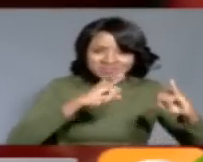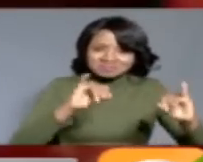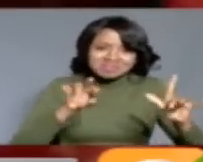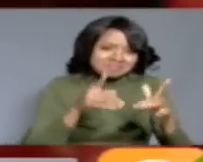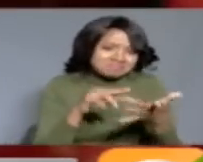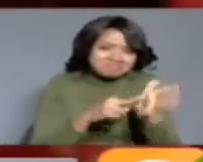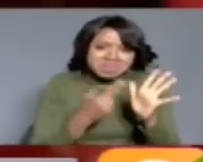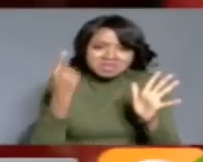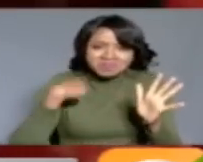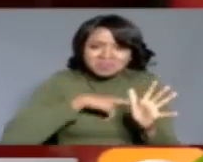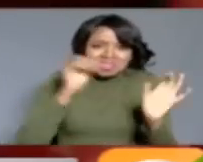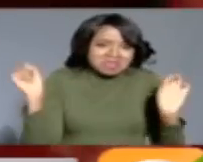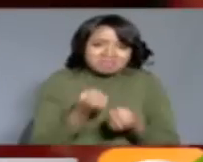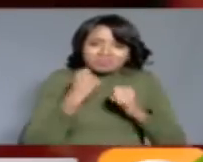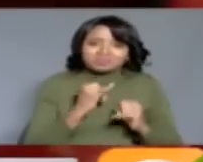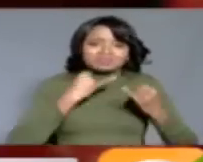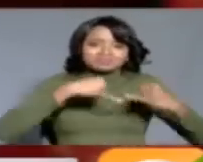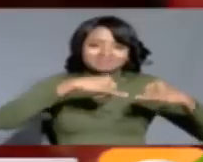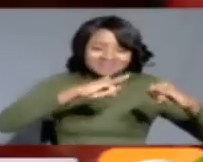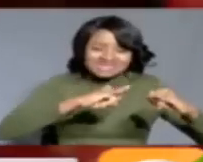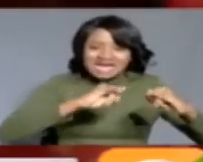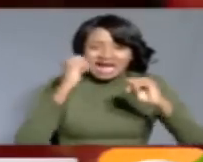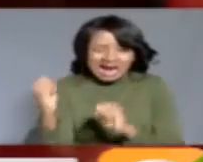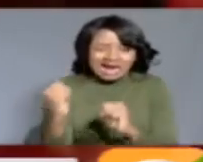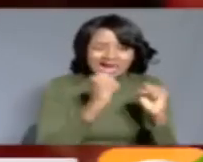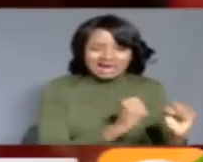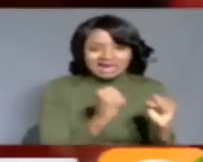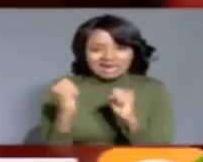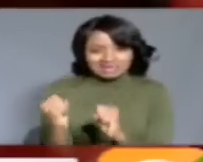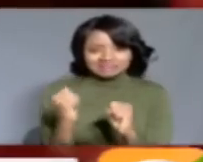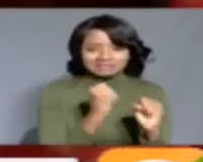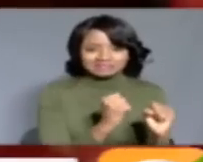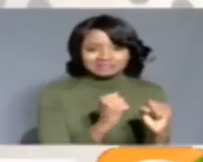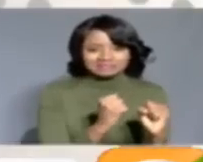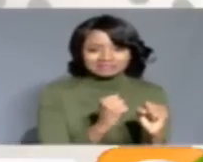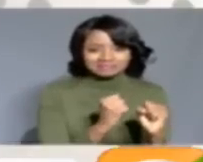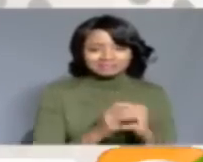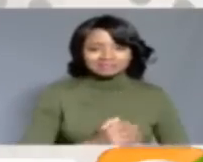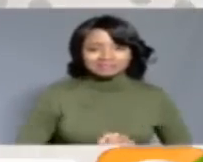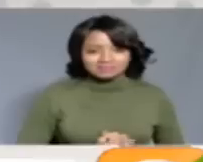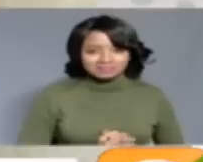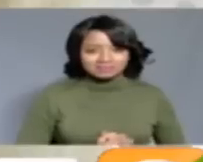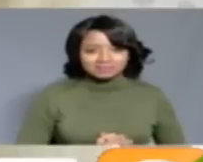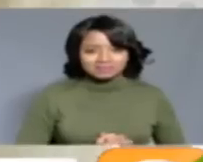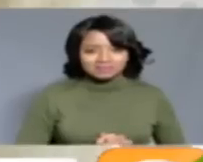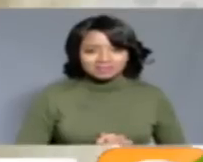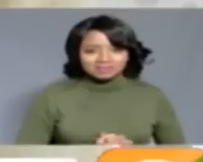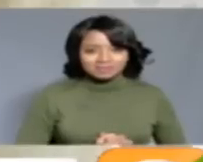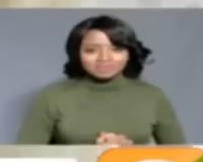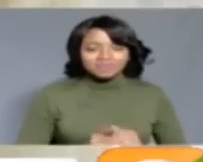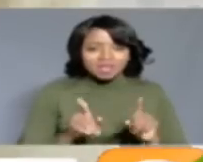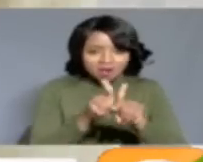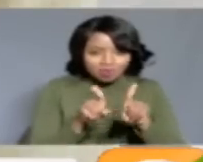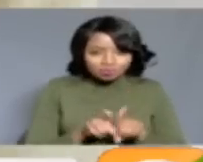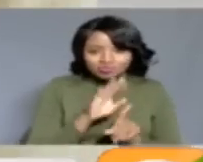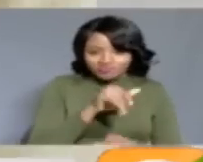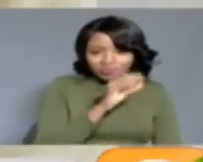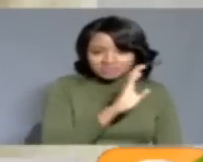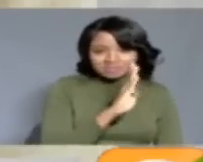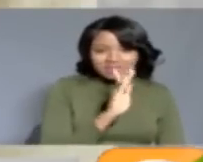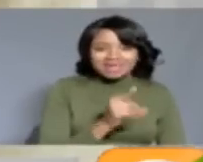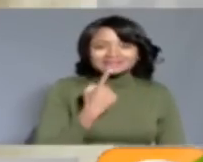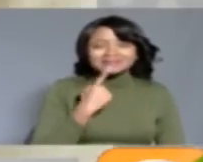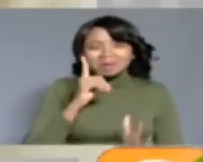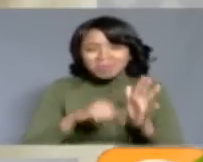In a sense, it is an implementable law. So it is unimplementable. Then came the kicker from CBK that less than 1%